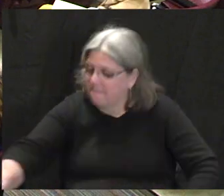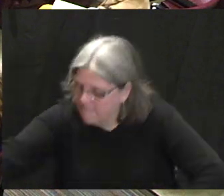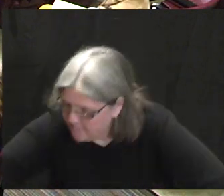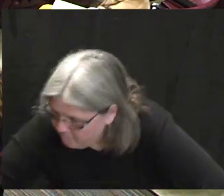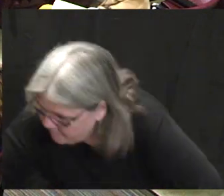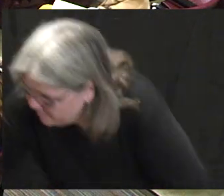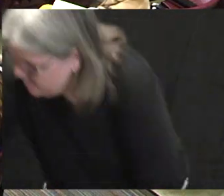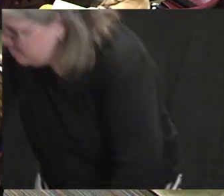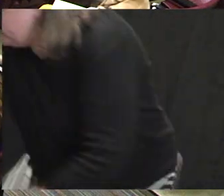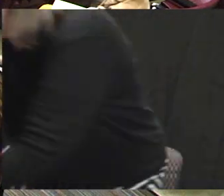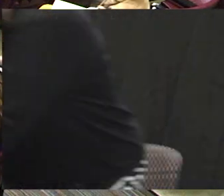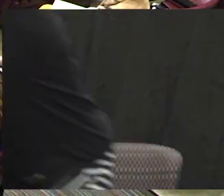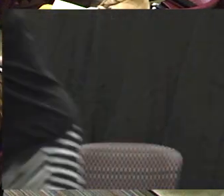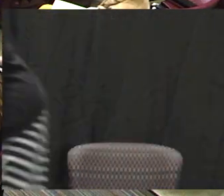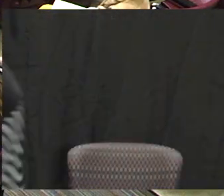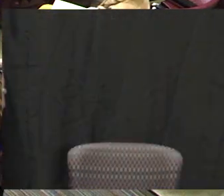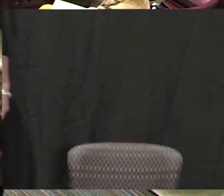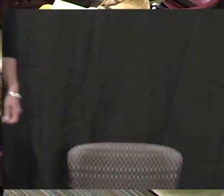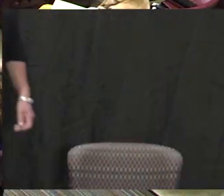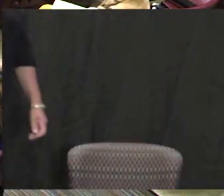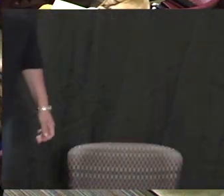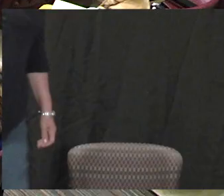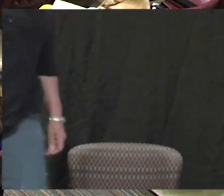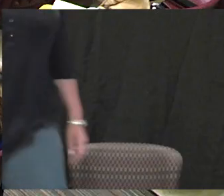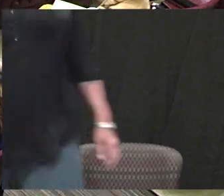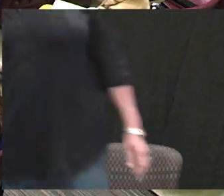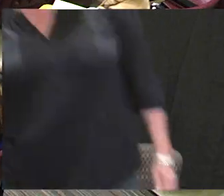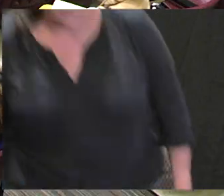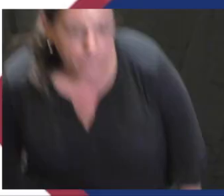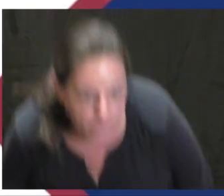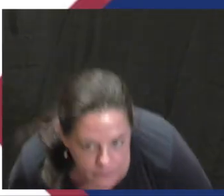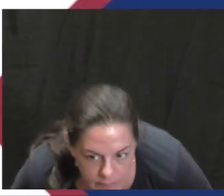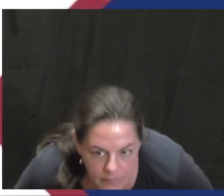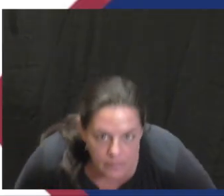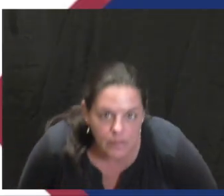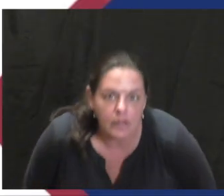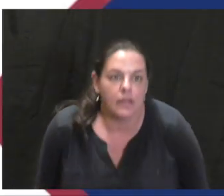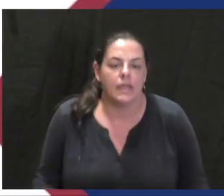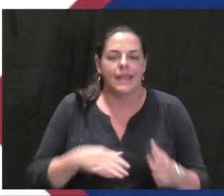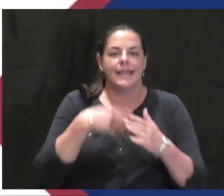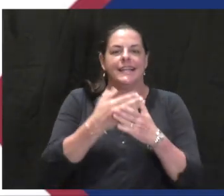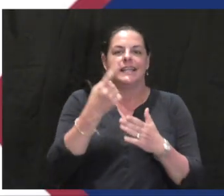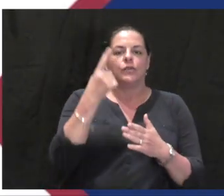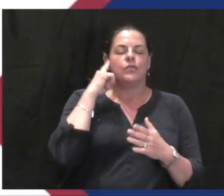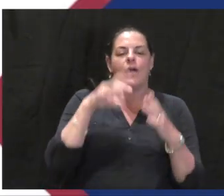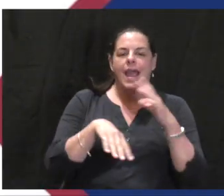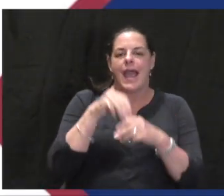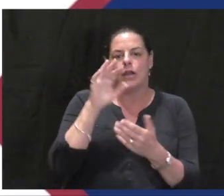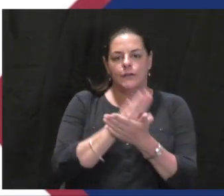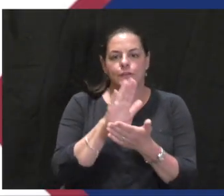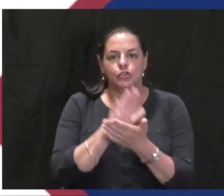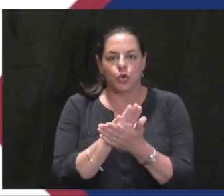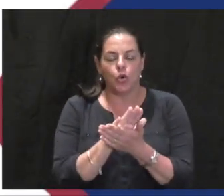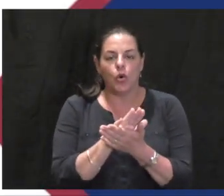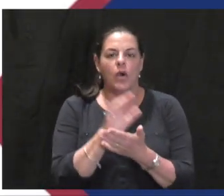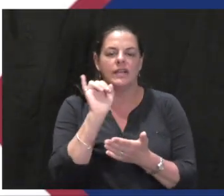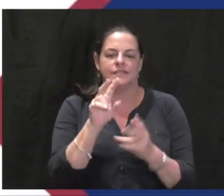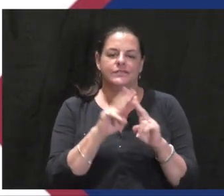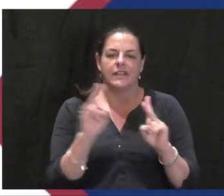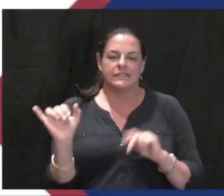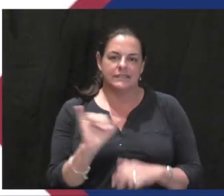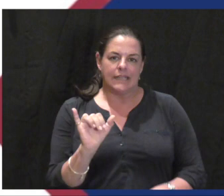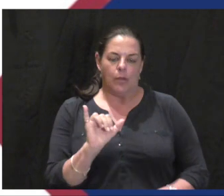And the last slide I had, well, the next to last slide. So this is similar. This is for out of school, and it's a real similar story to the last one, right? So we still